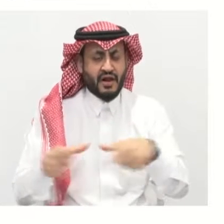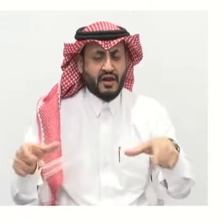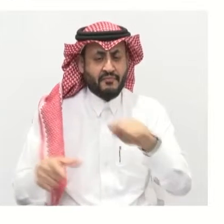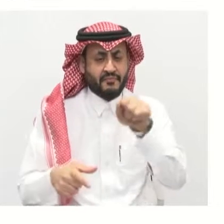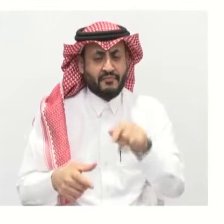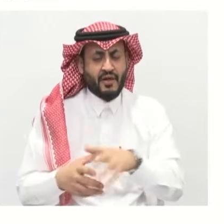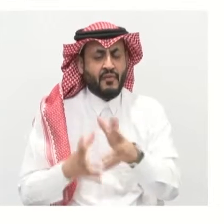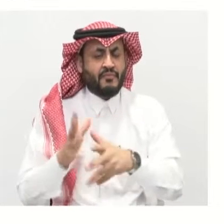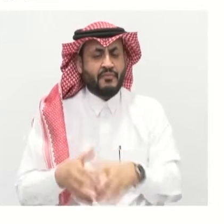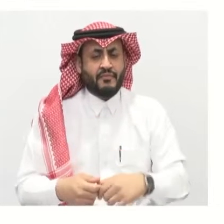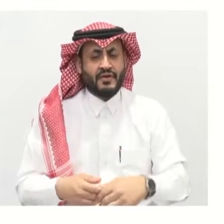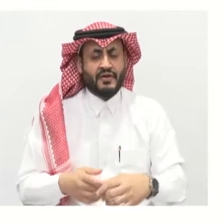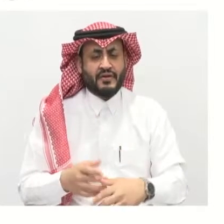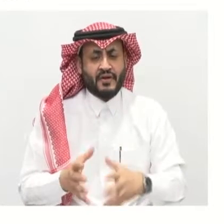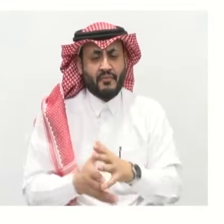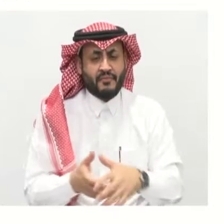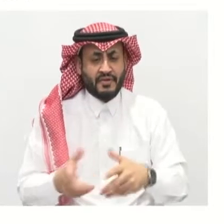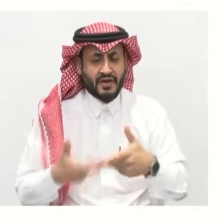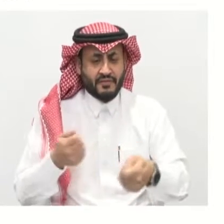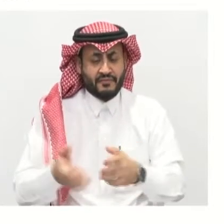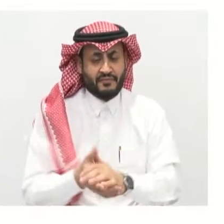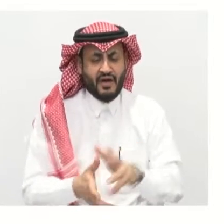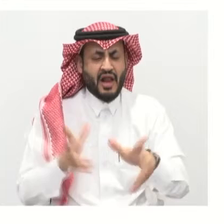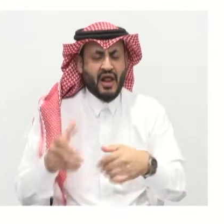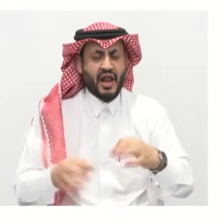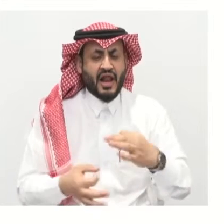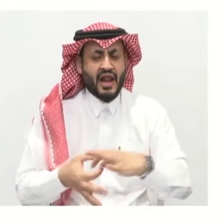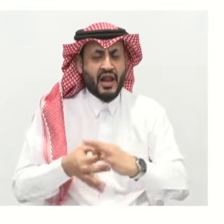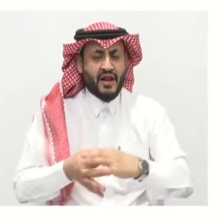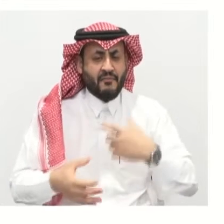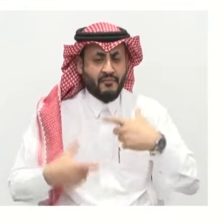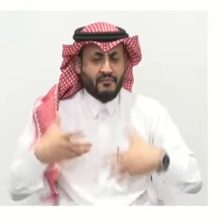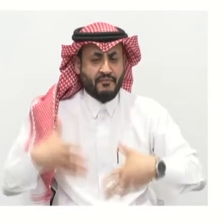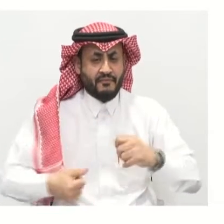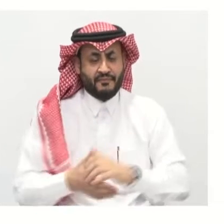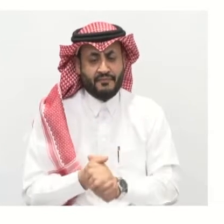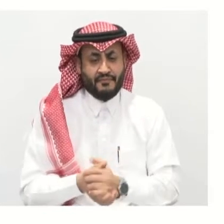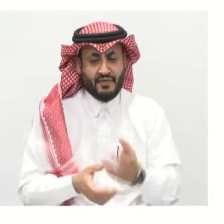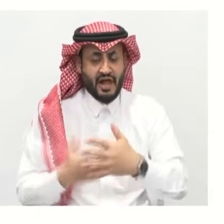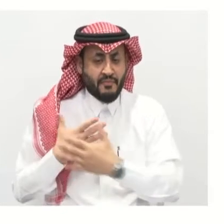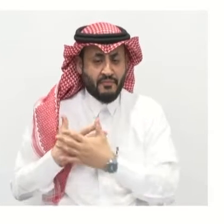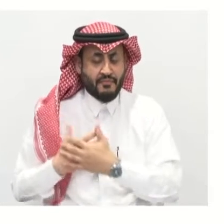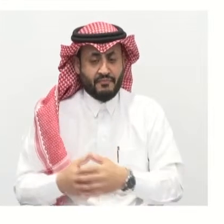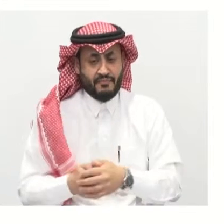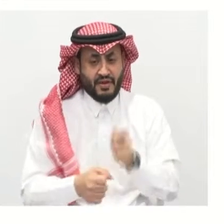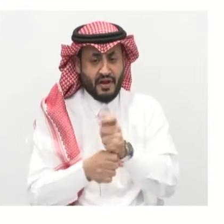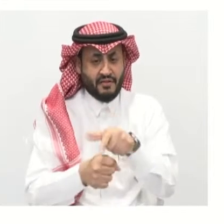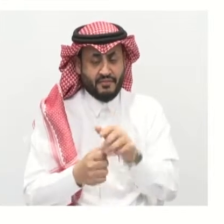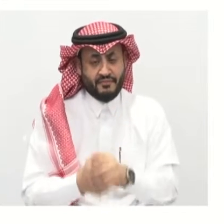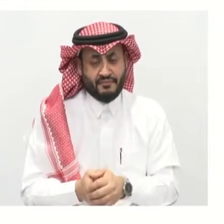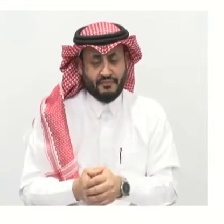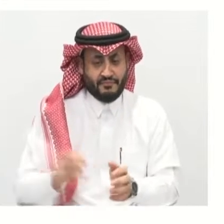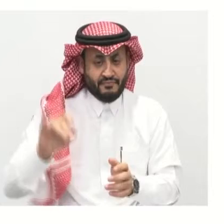about personal information regarding feelings. We will use possessive adjectives, my and